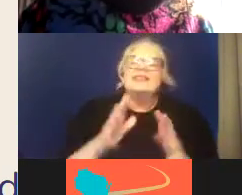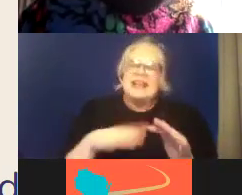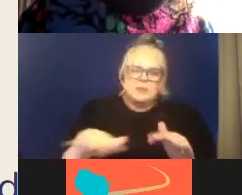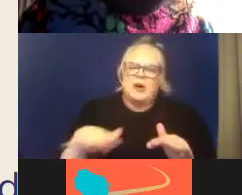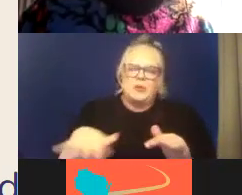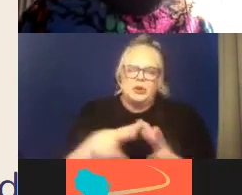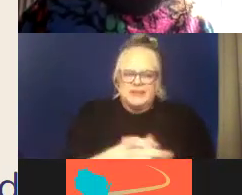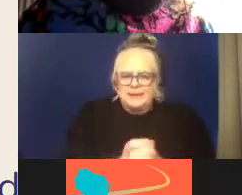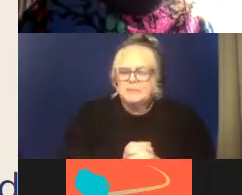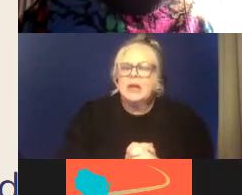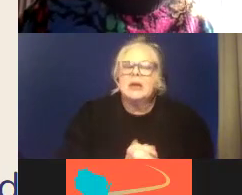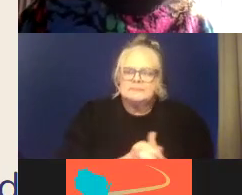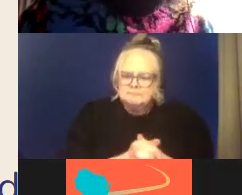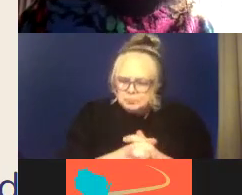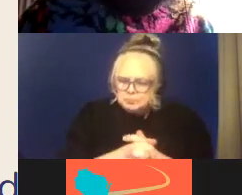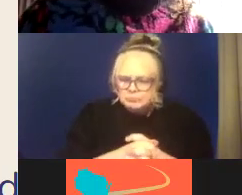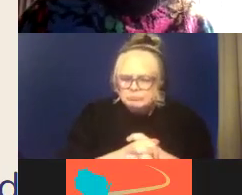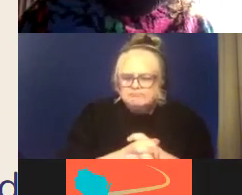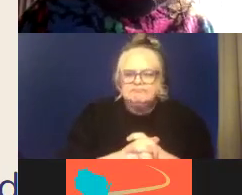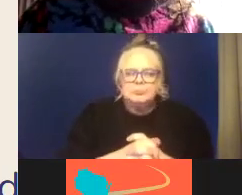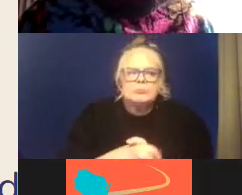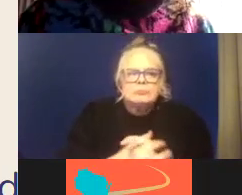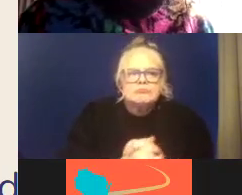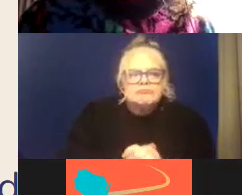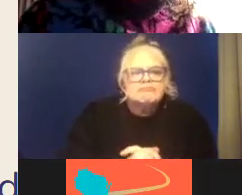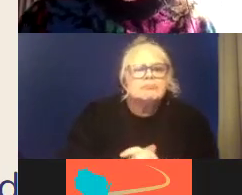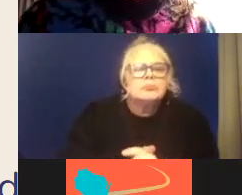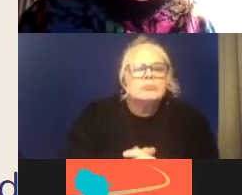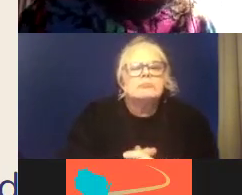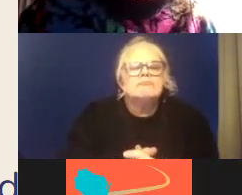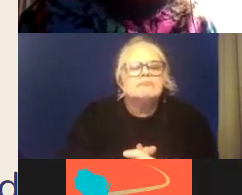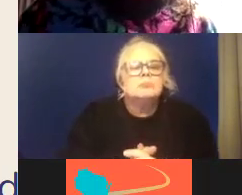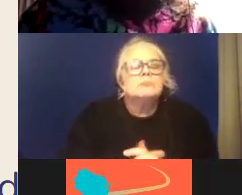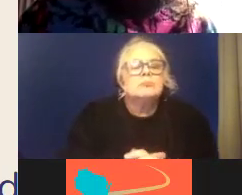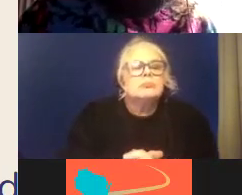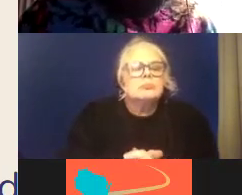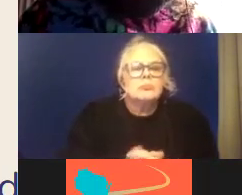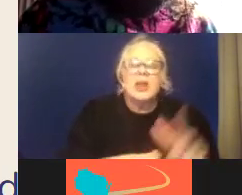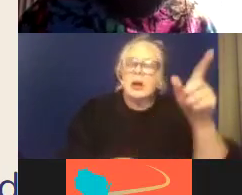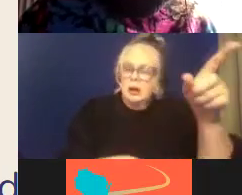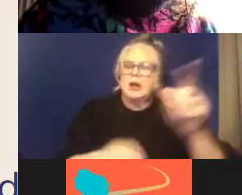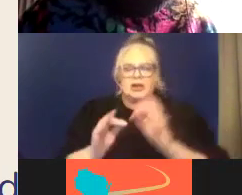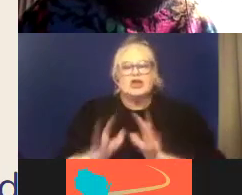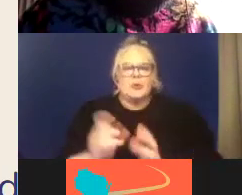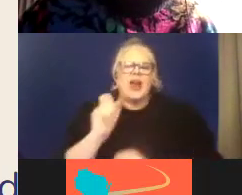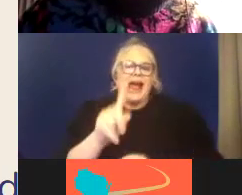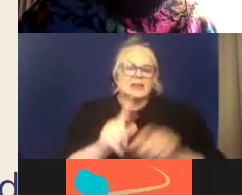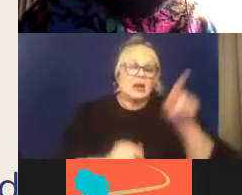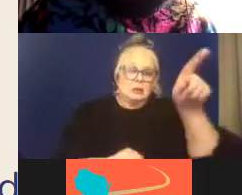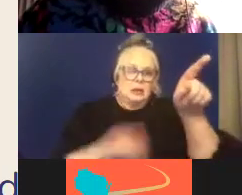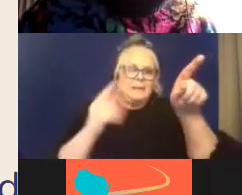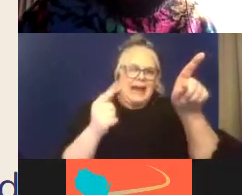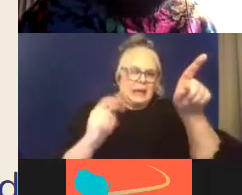Just the last part of what you said. No, sorry. And actually it was kind of repetitive. Just that content removal processes can